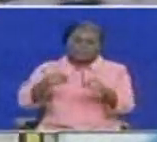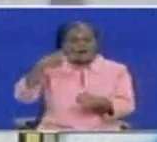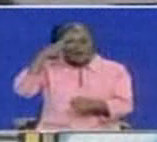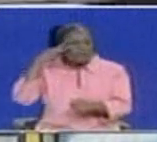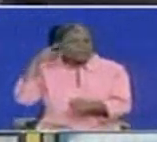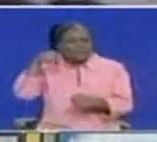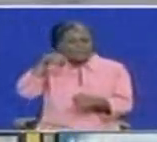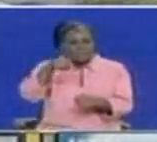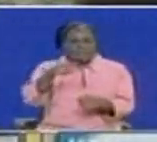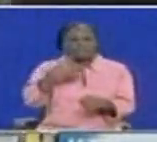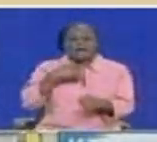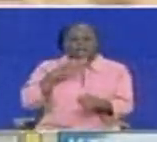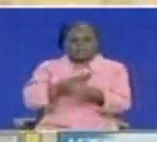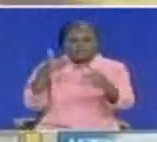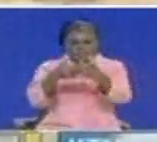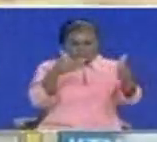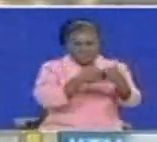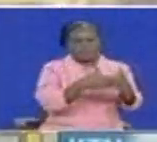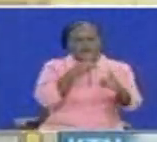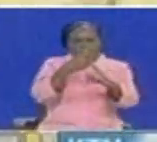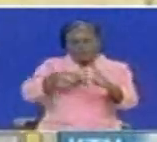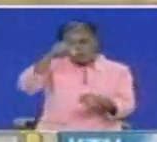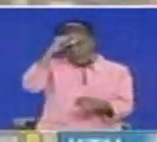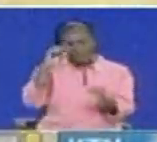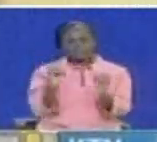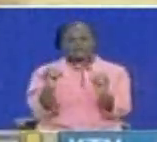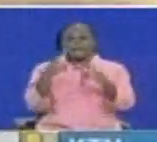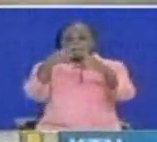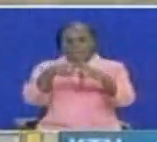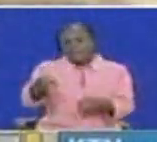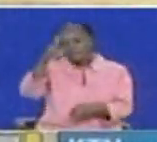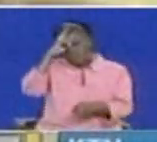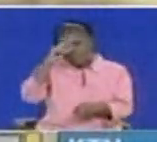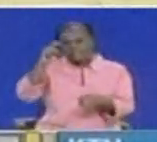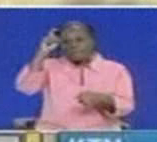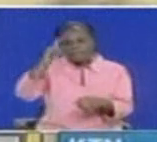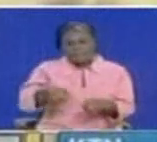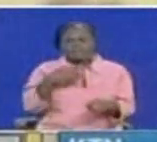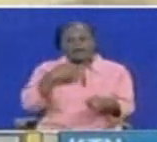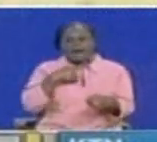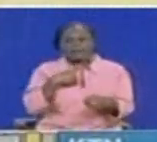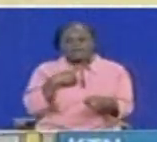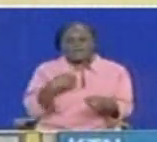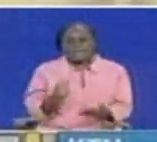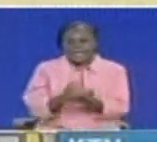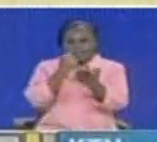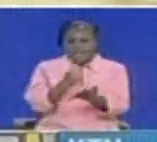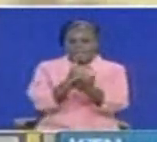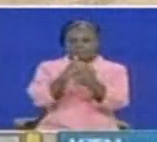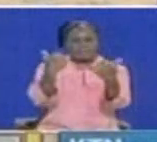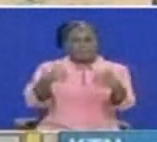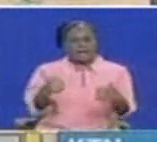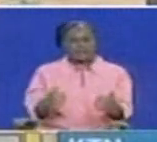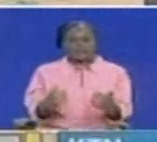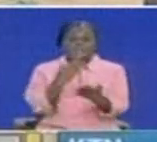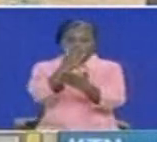is not facing as much resistance as it should on that front, but a political hand in clan fighting has not helped either.